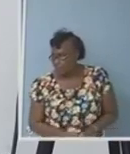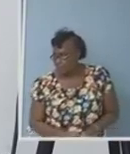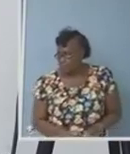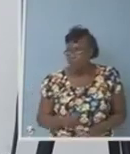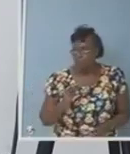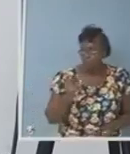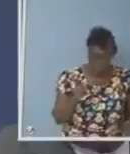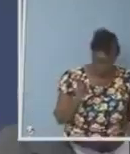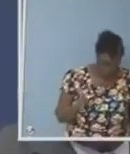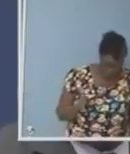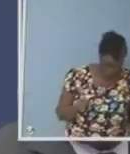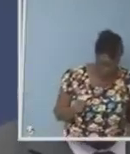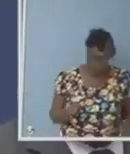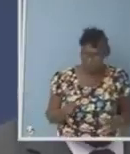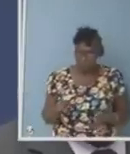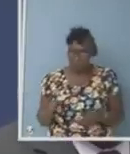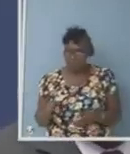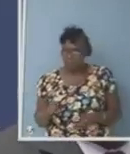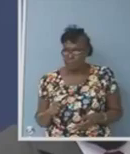Yes, we have